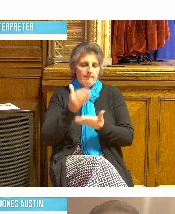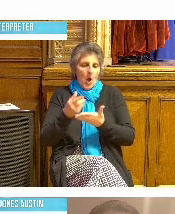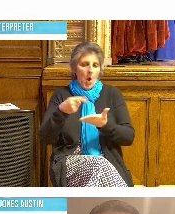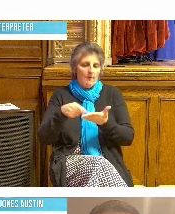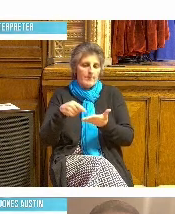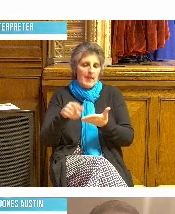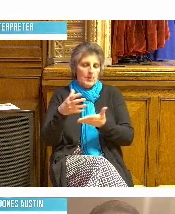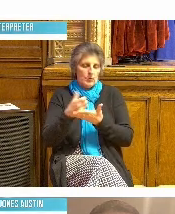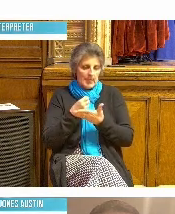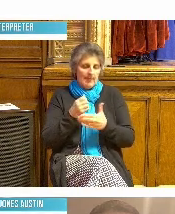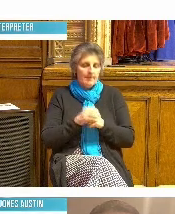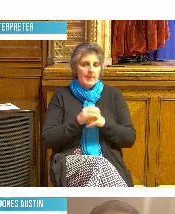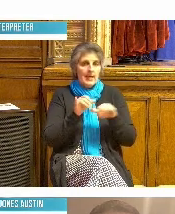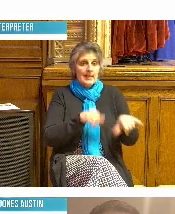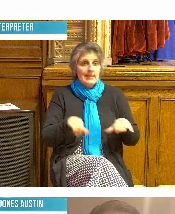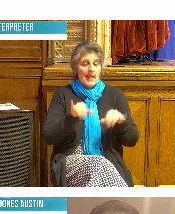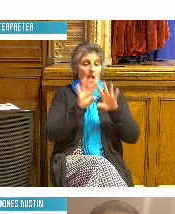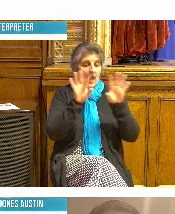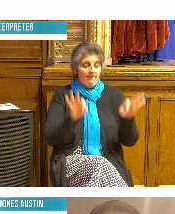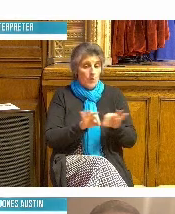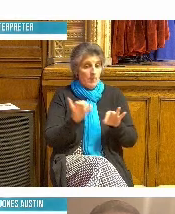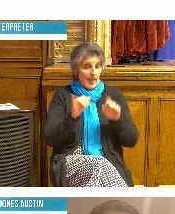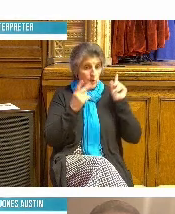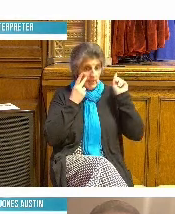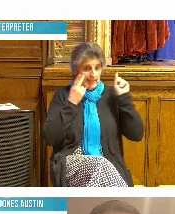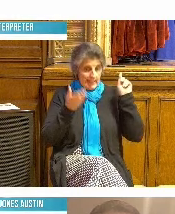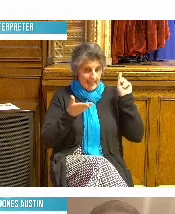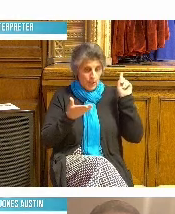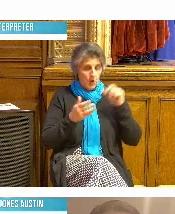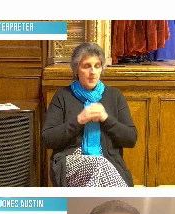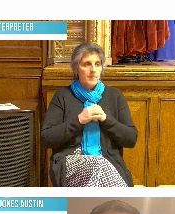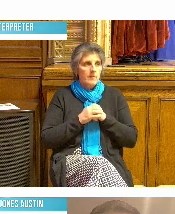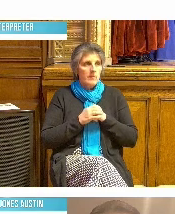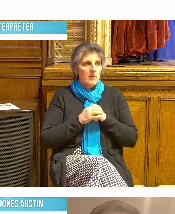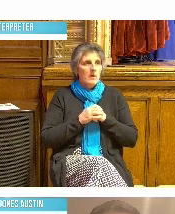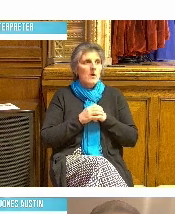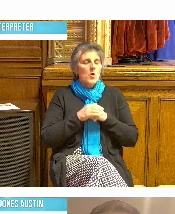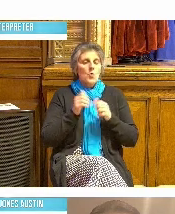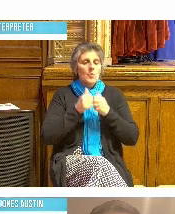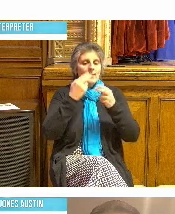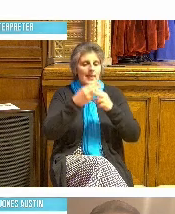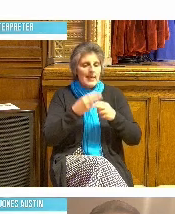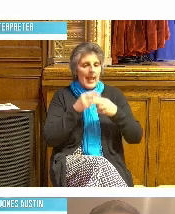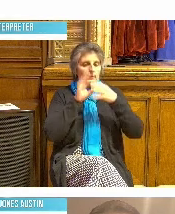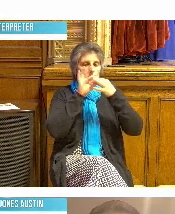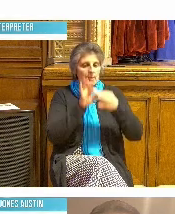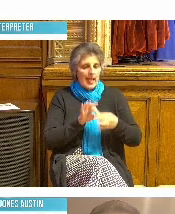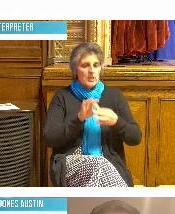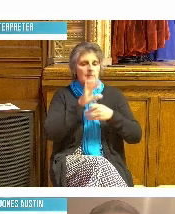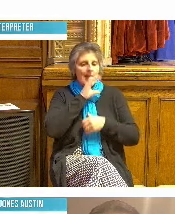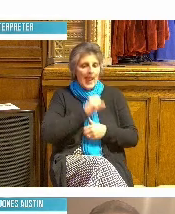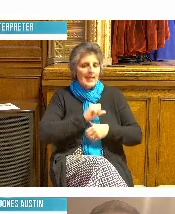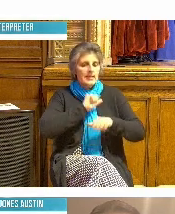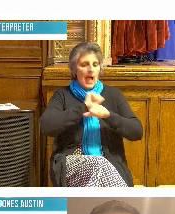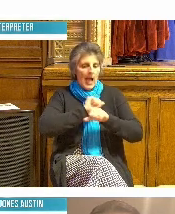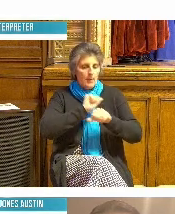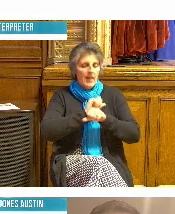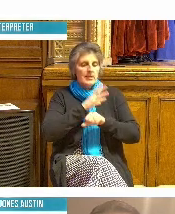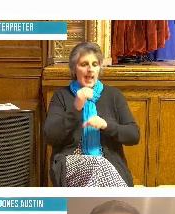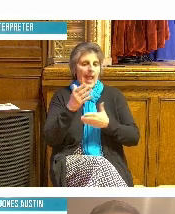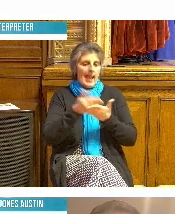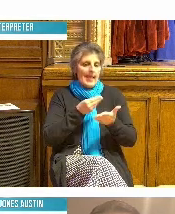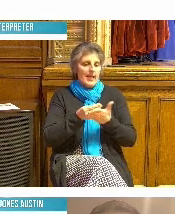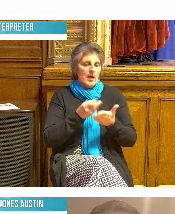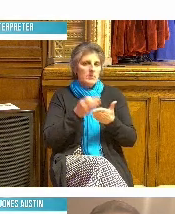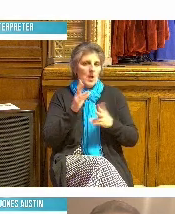received. Standardized forms, like the one you see on screen, list the names, relationships, ages, occupations, and incomes